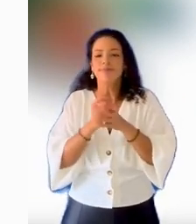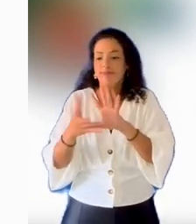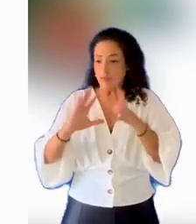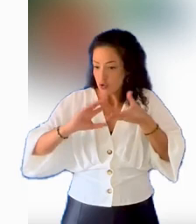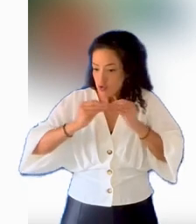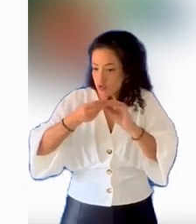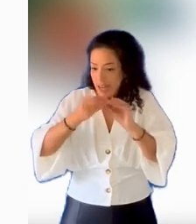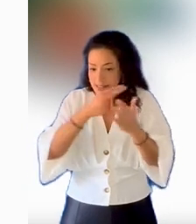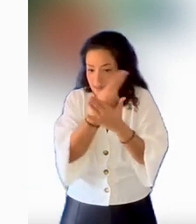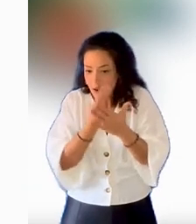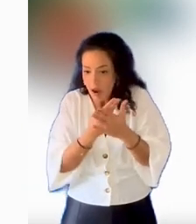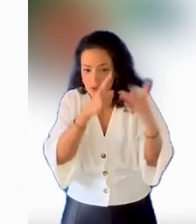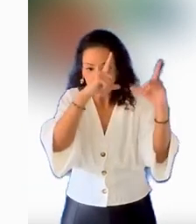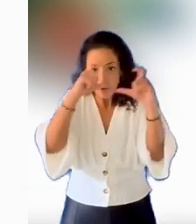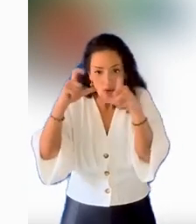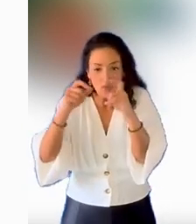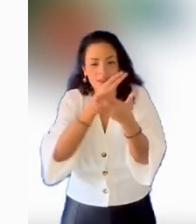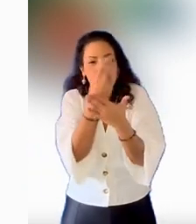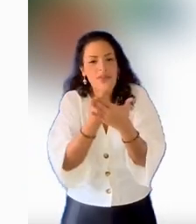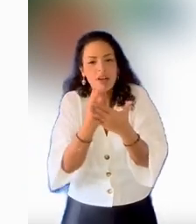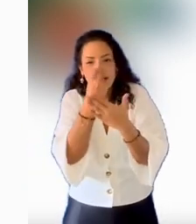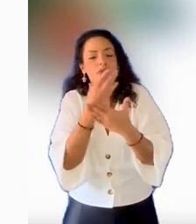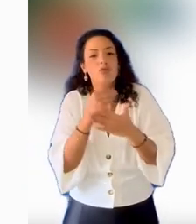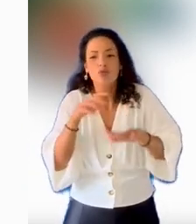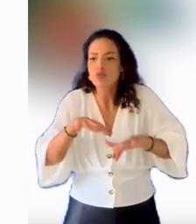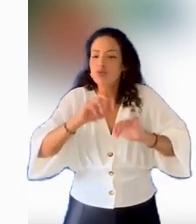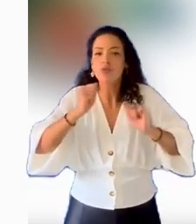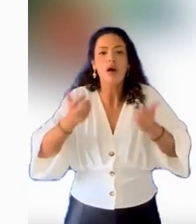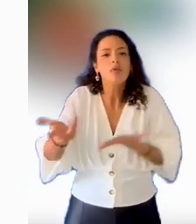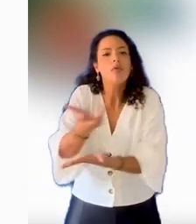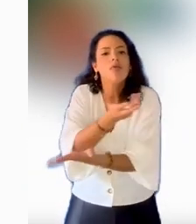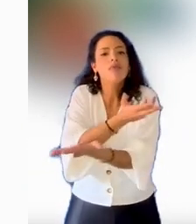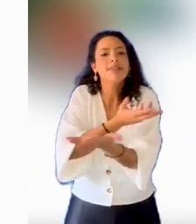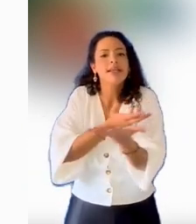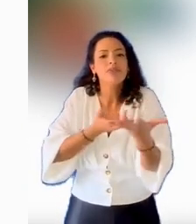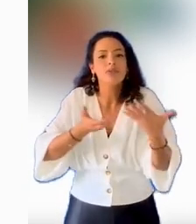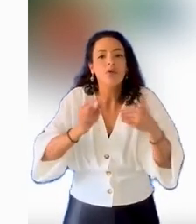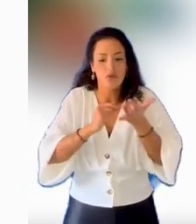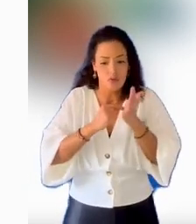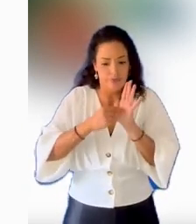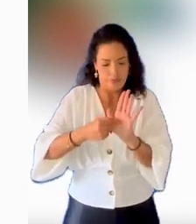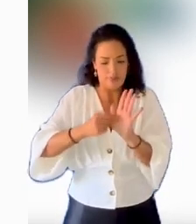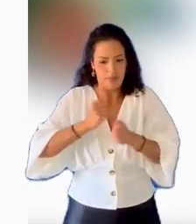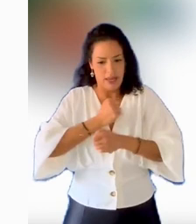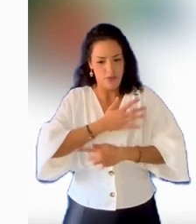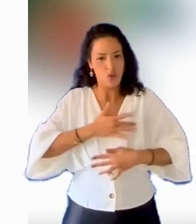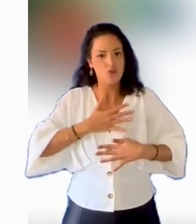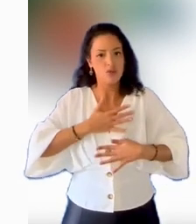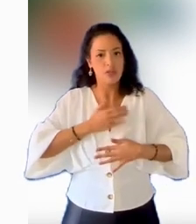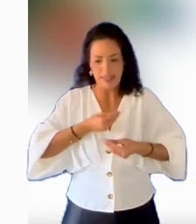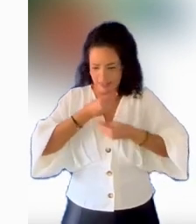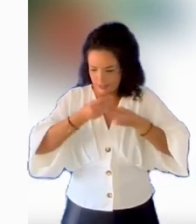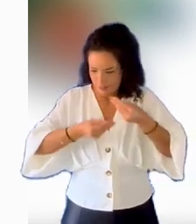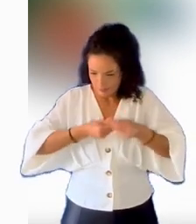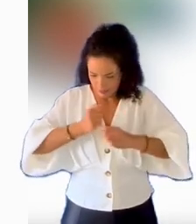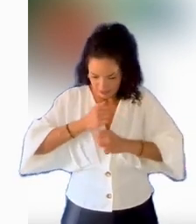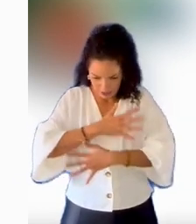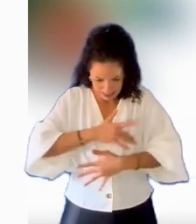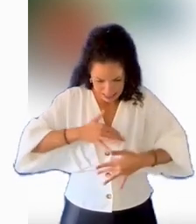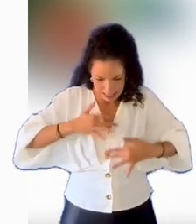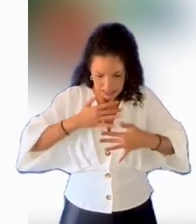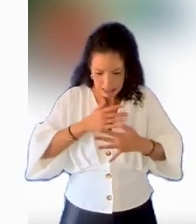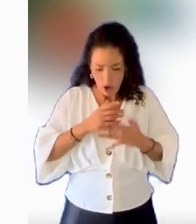art, photographs and illustrations can be employed to initiate conversations or to represent emotions, explain feelings or express hope for the